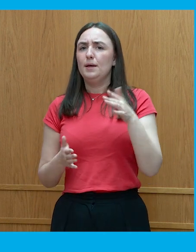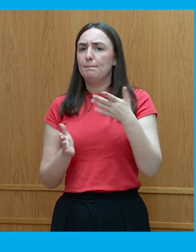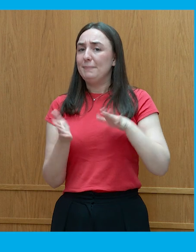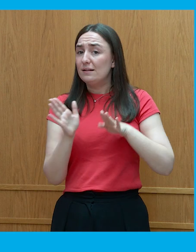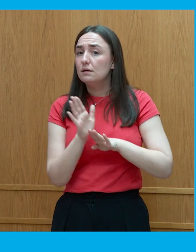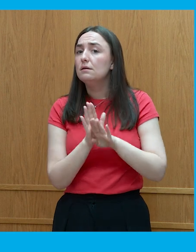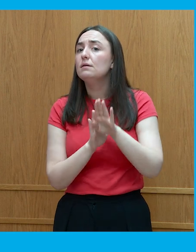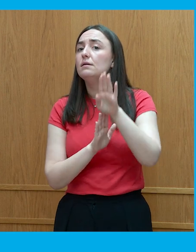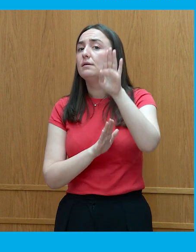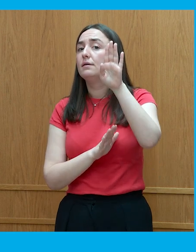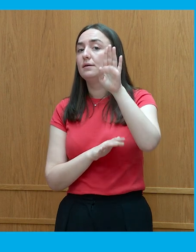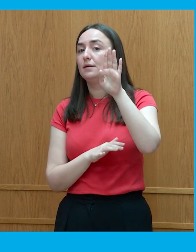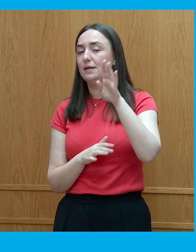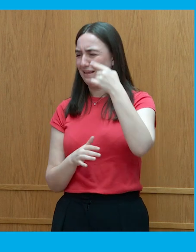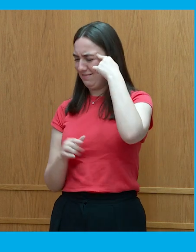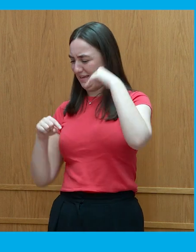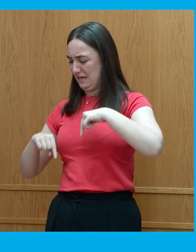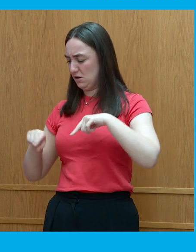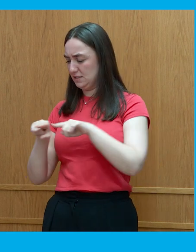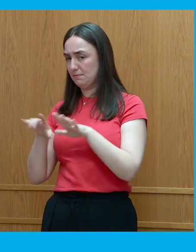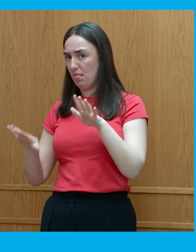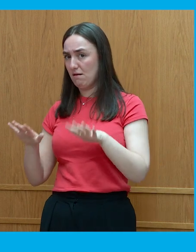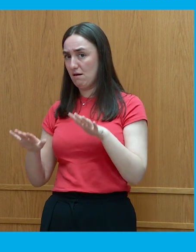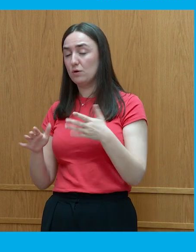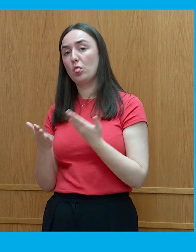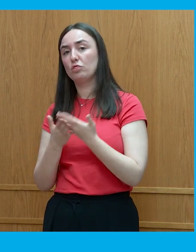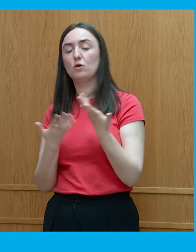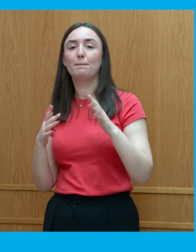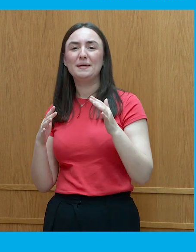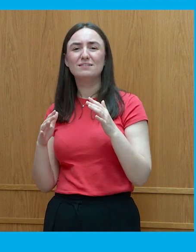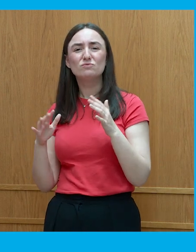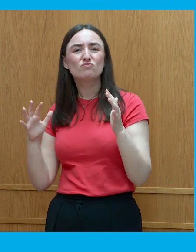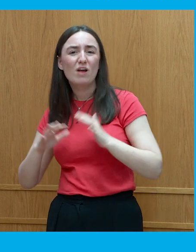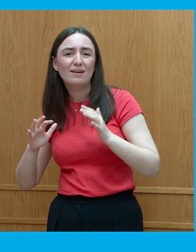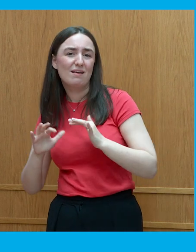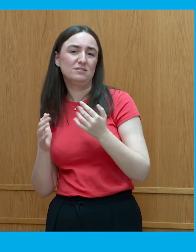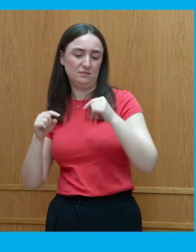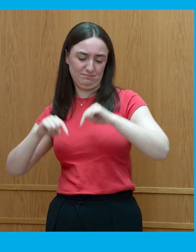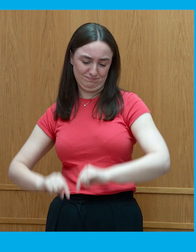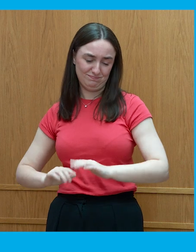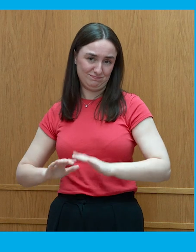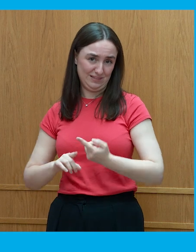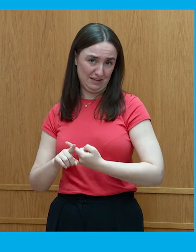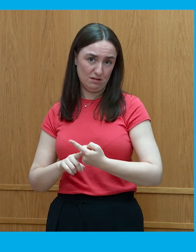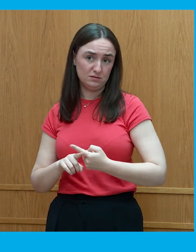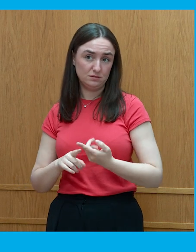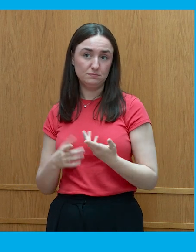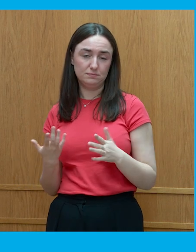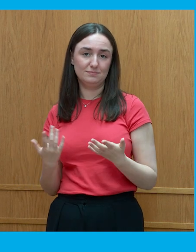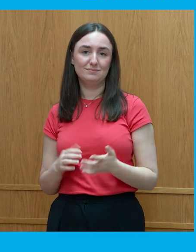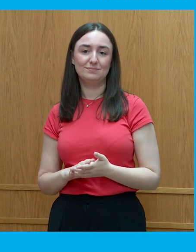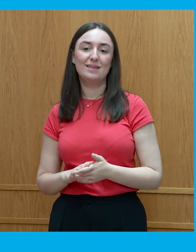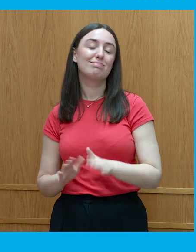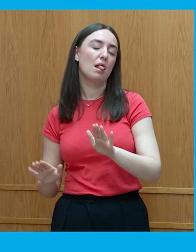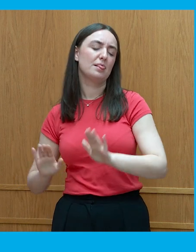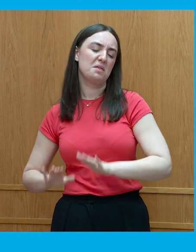as well, particularly in the last couple of weeks with all the riots down south in the latter part of the lesser part of the UK.